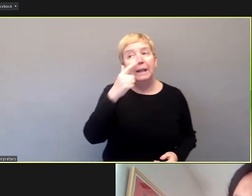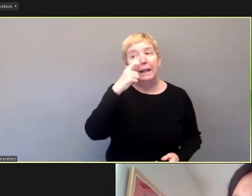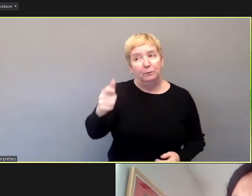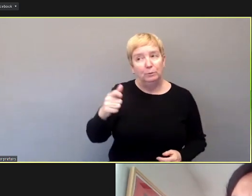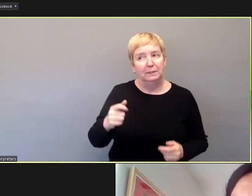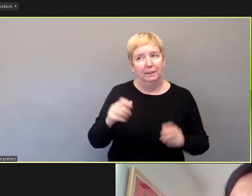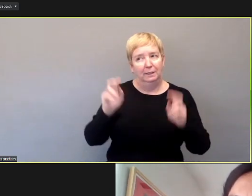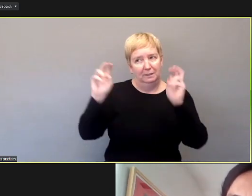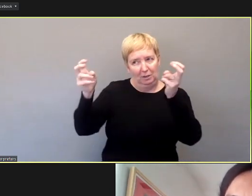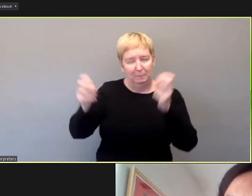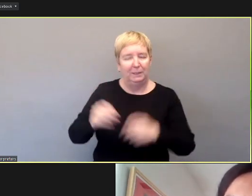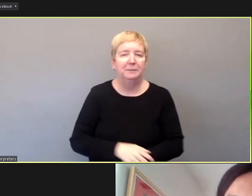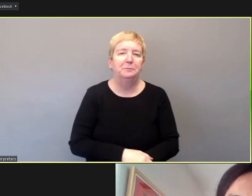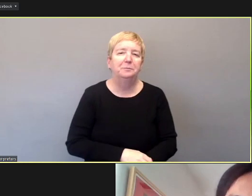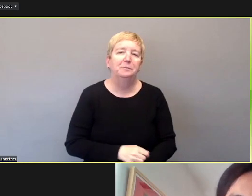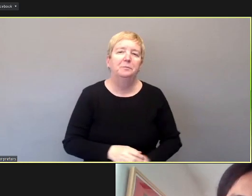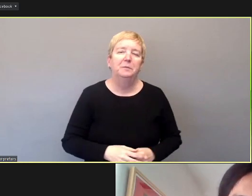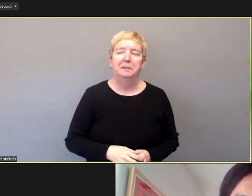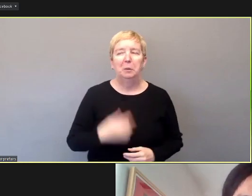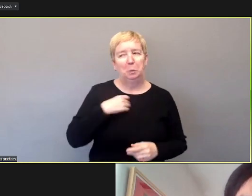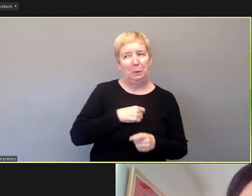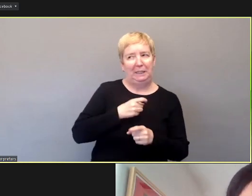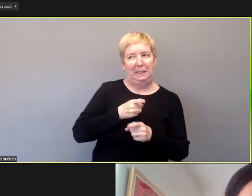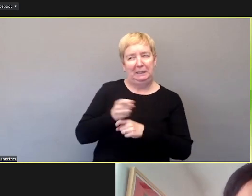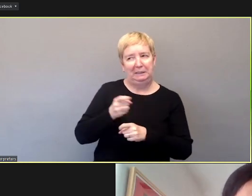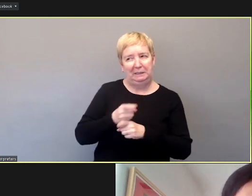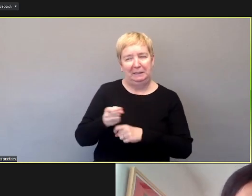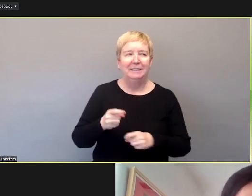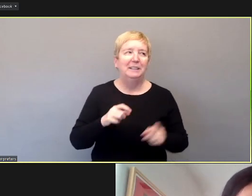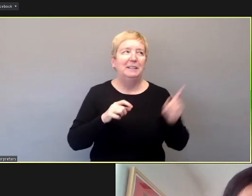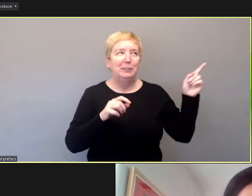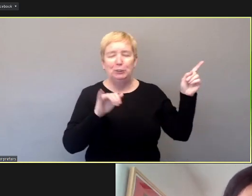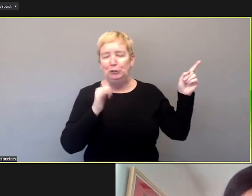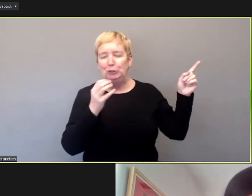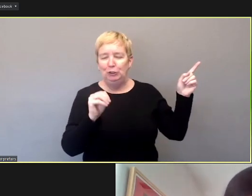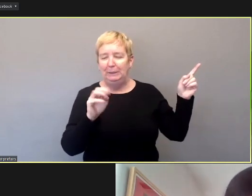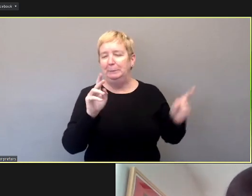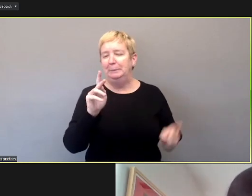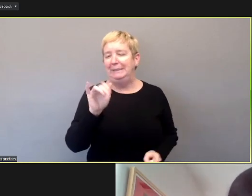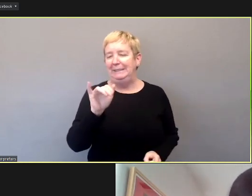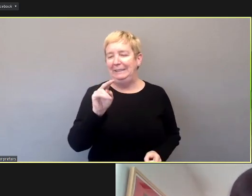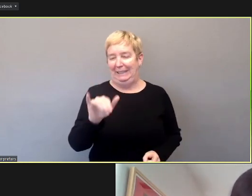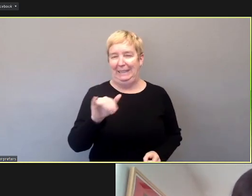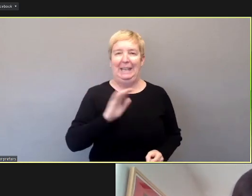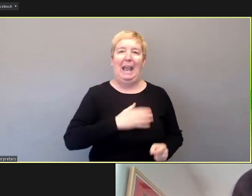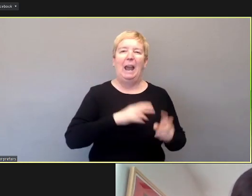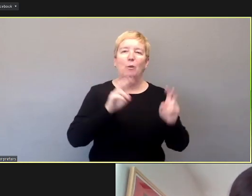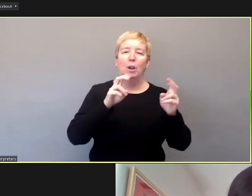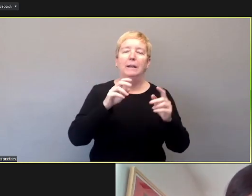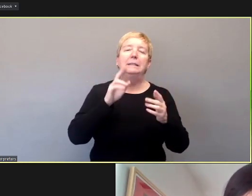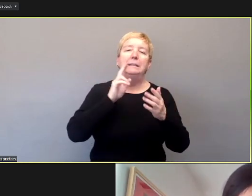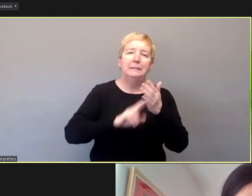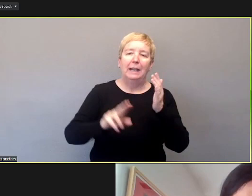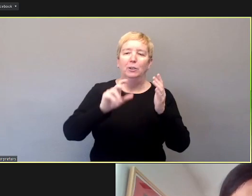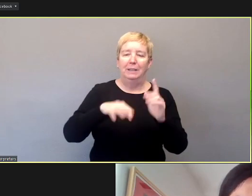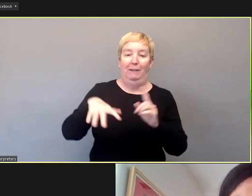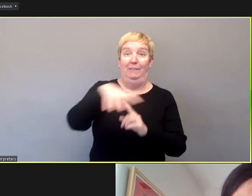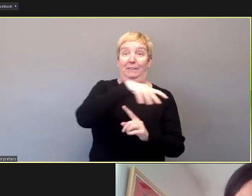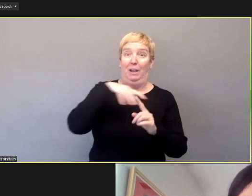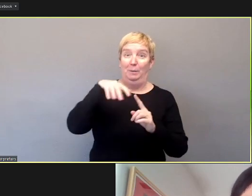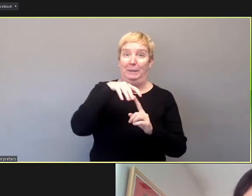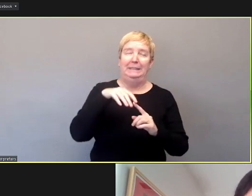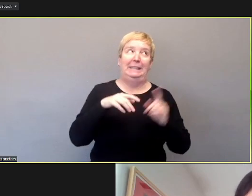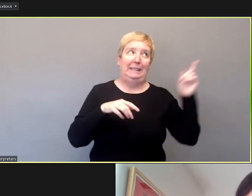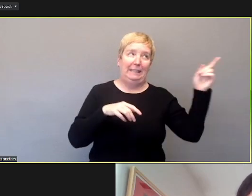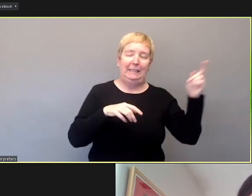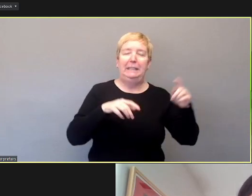of titles for Jim Kinney, our environment secretary, in relation to testing